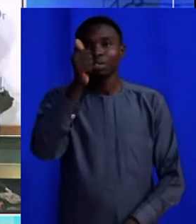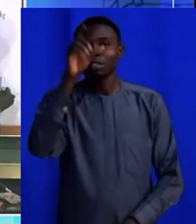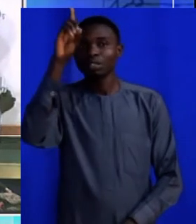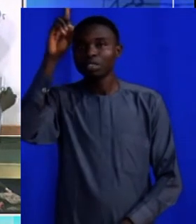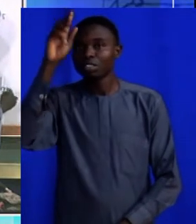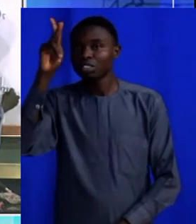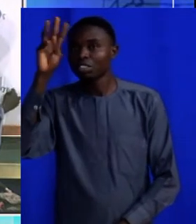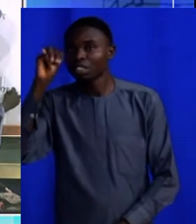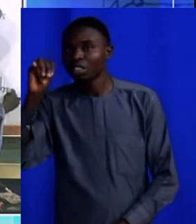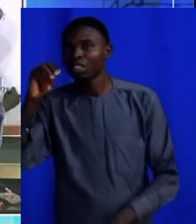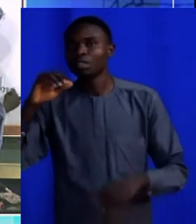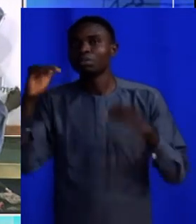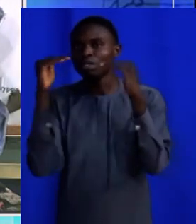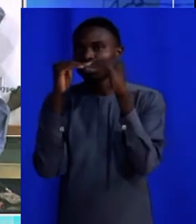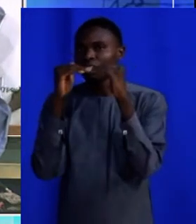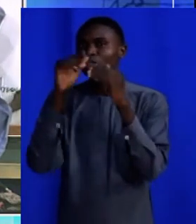hoofs,